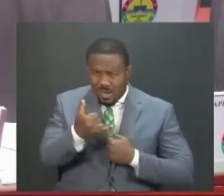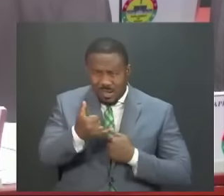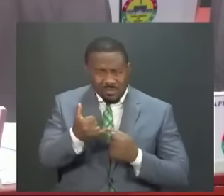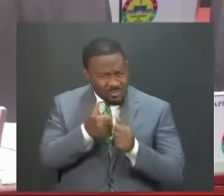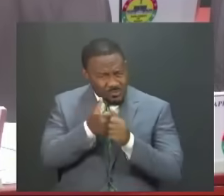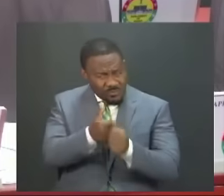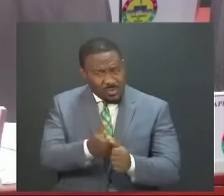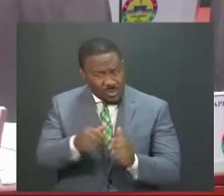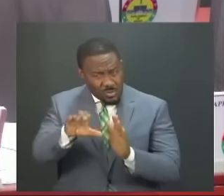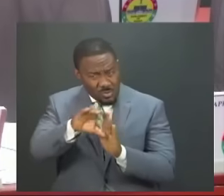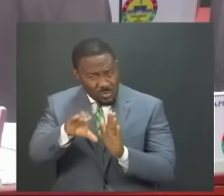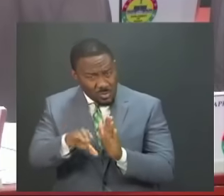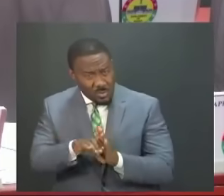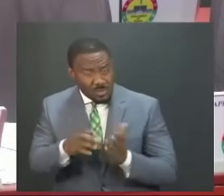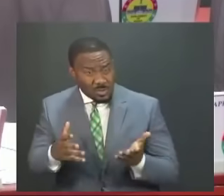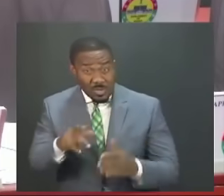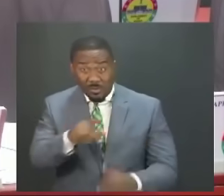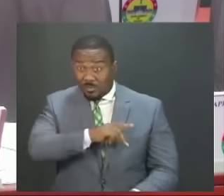And